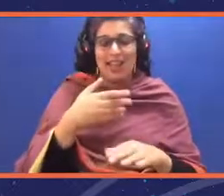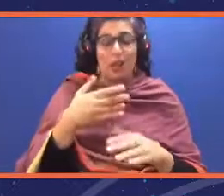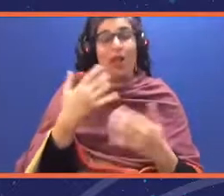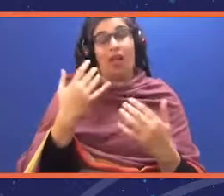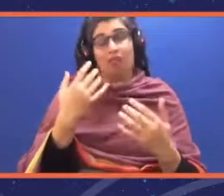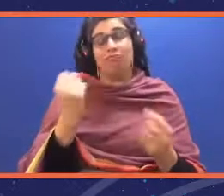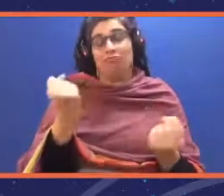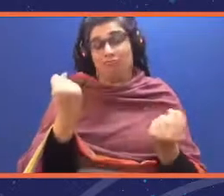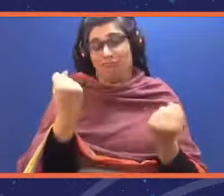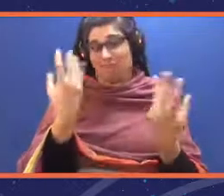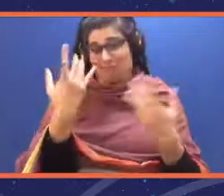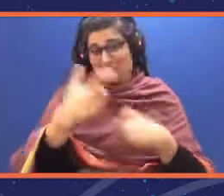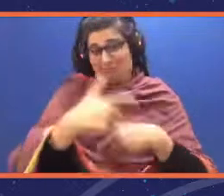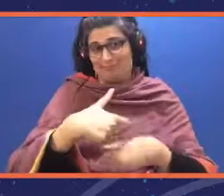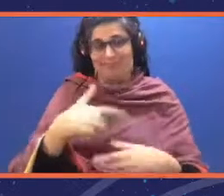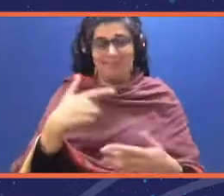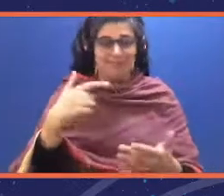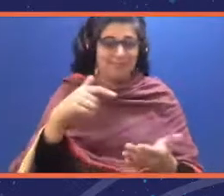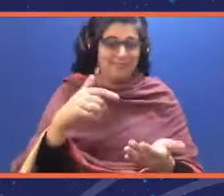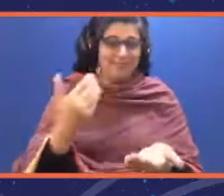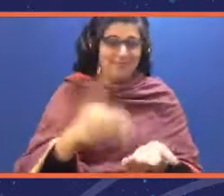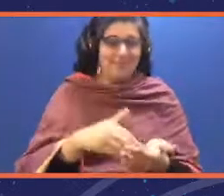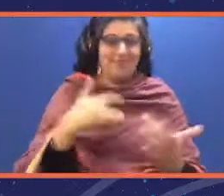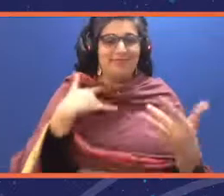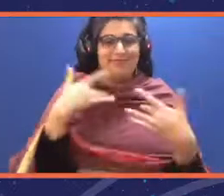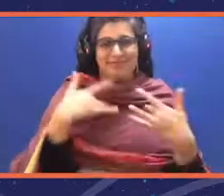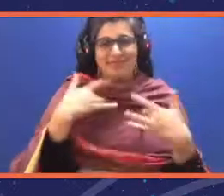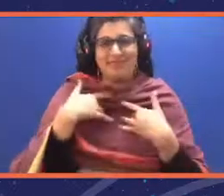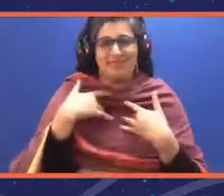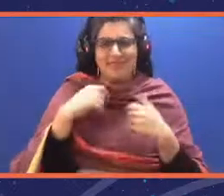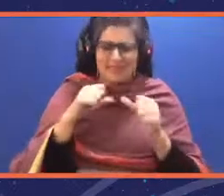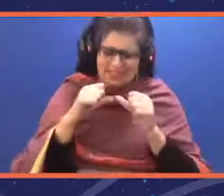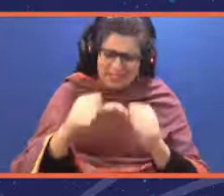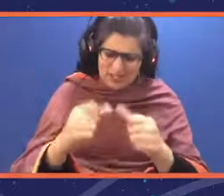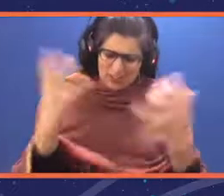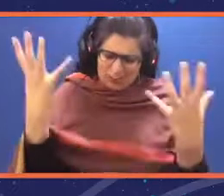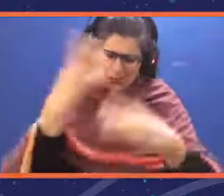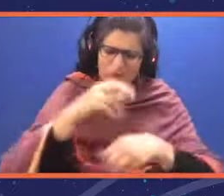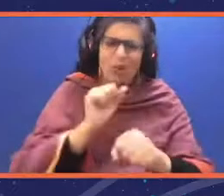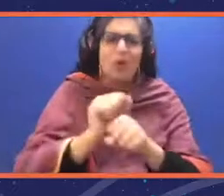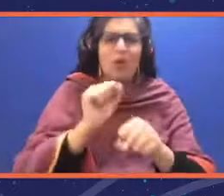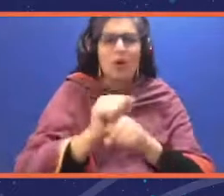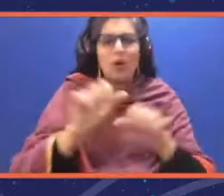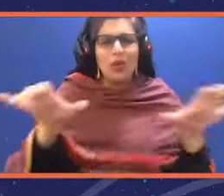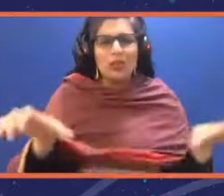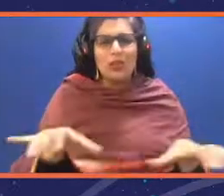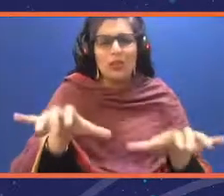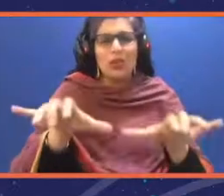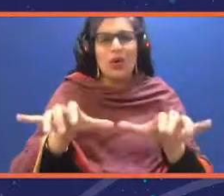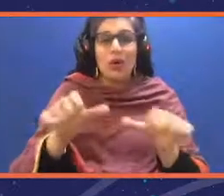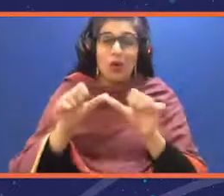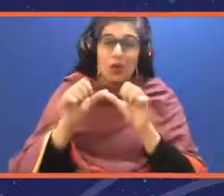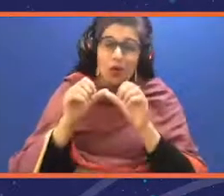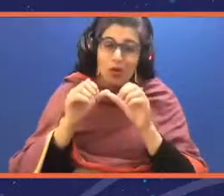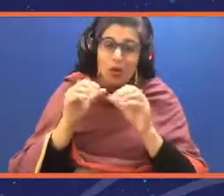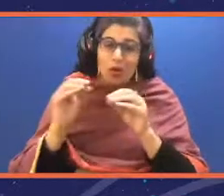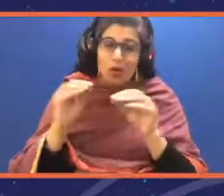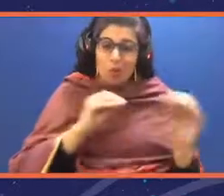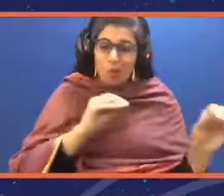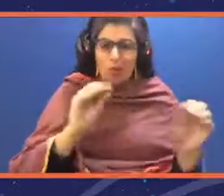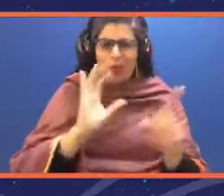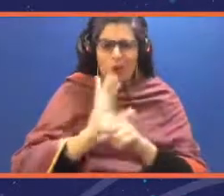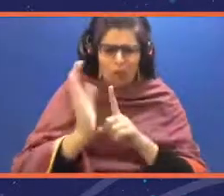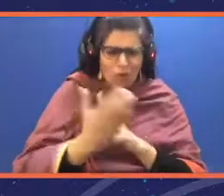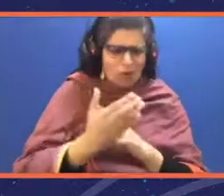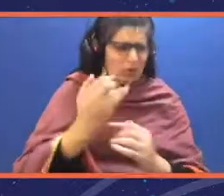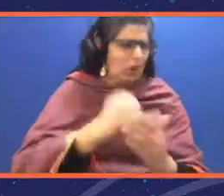to continue forth in this beautiful work that we're doing, moving with culture, with arts, transformative organizing